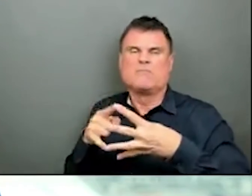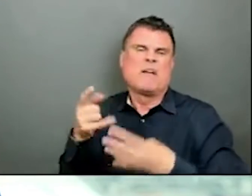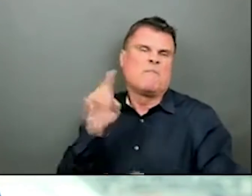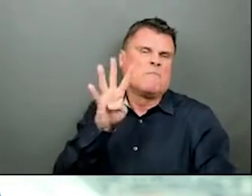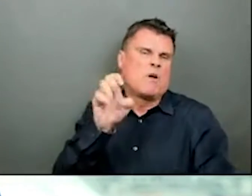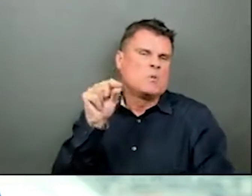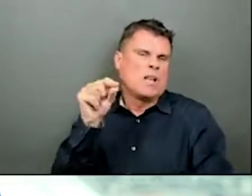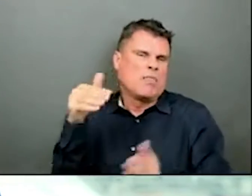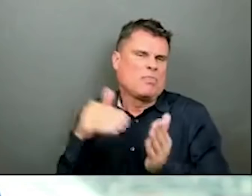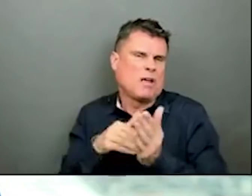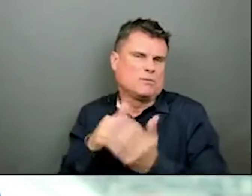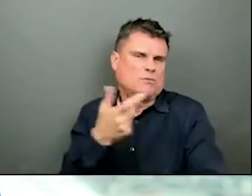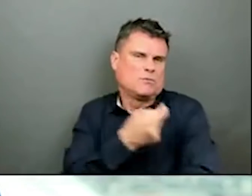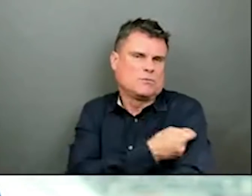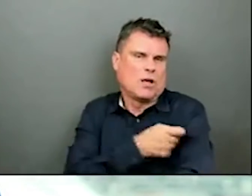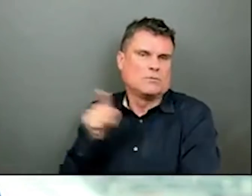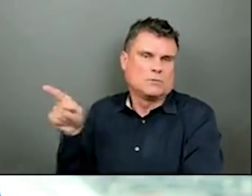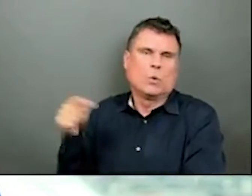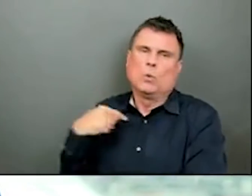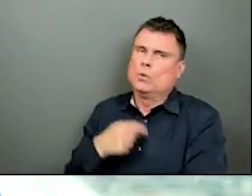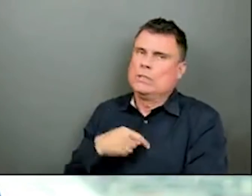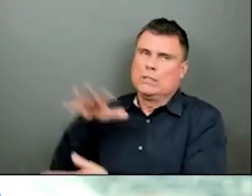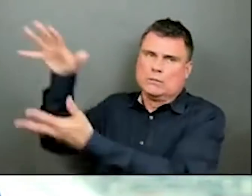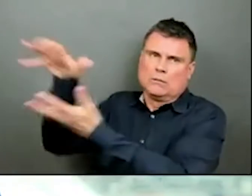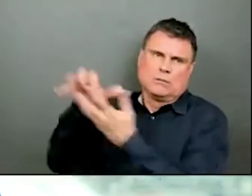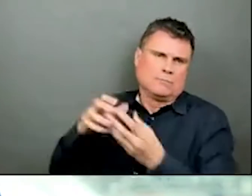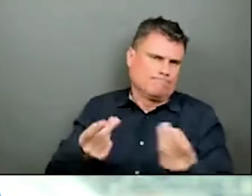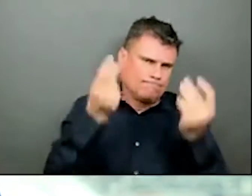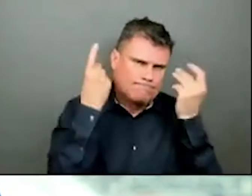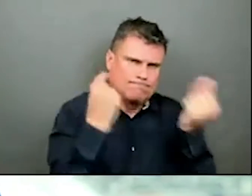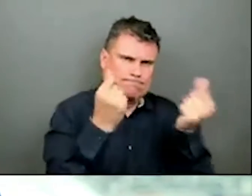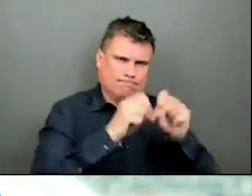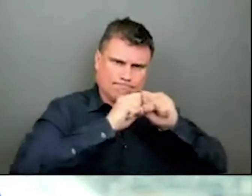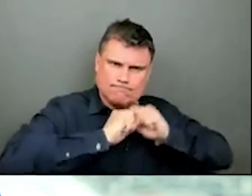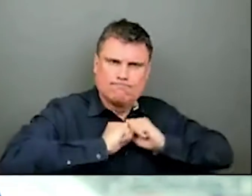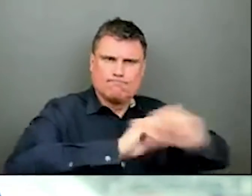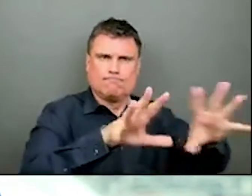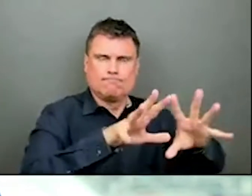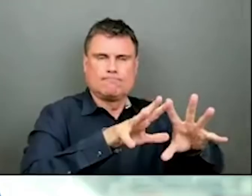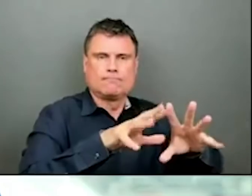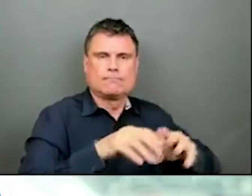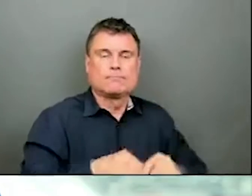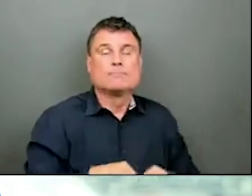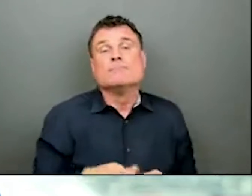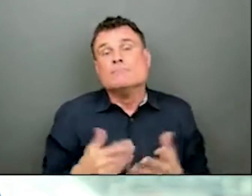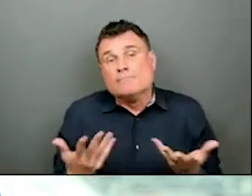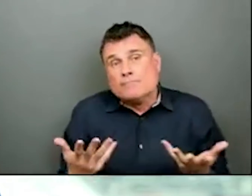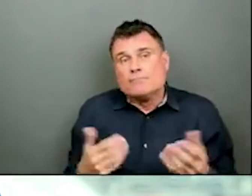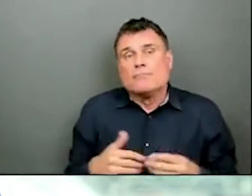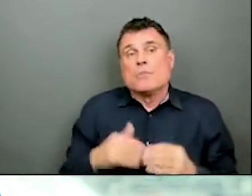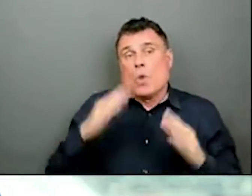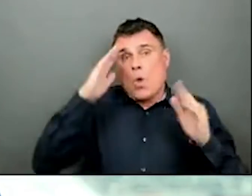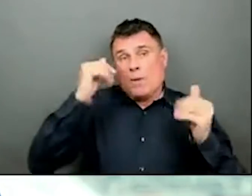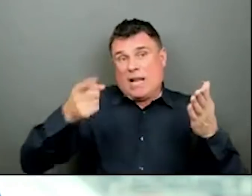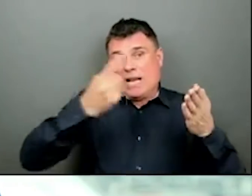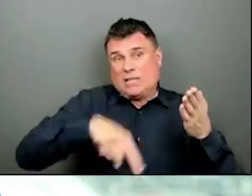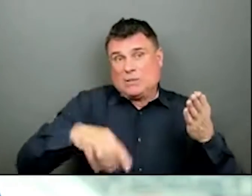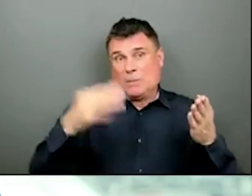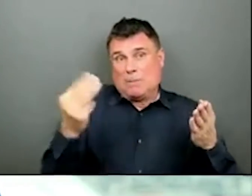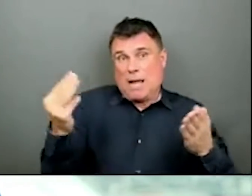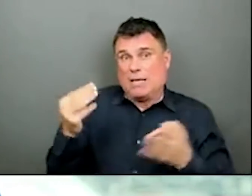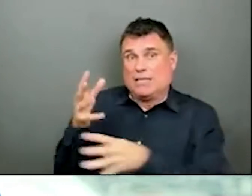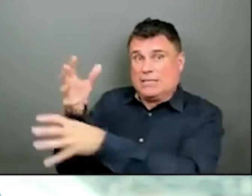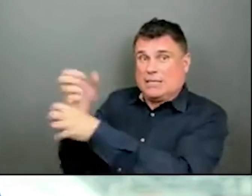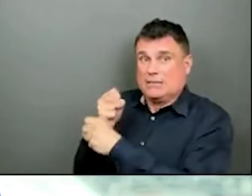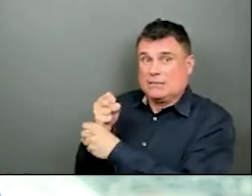we're moving quickly to deliver that to British Columbians and hoping that the next amount of supply comes the following Monday. So it's a pretty